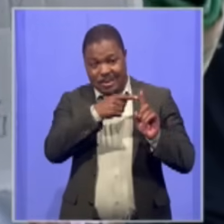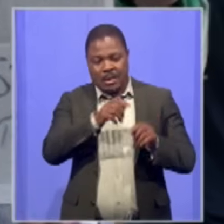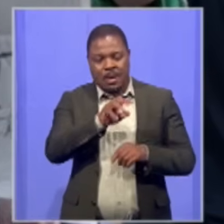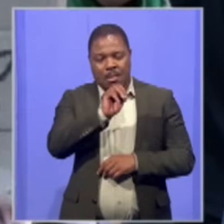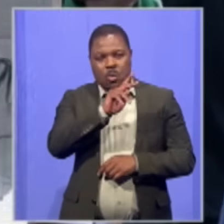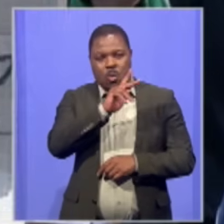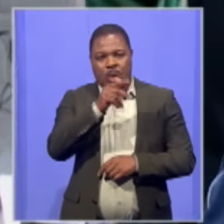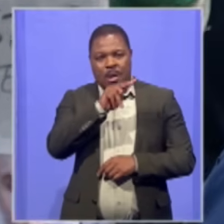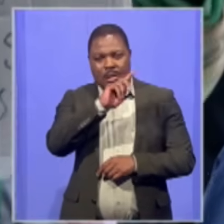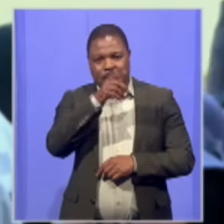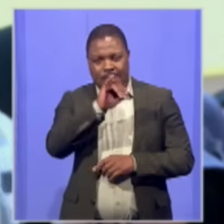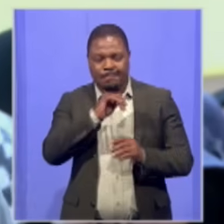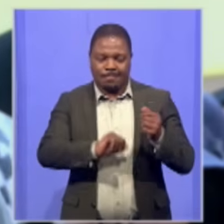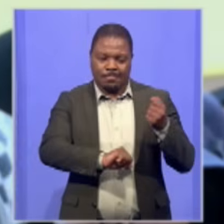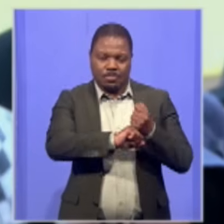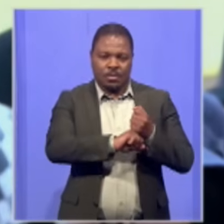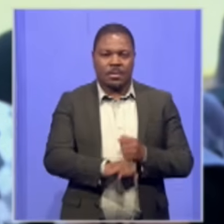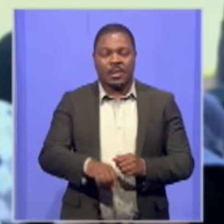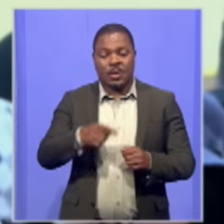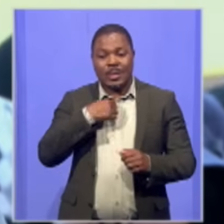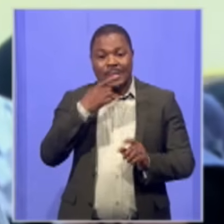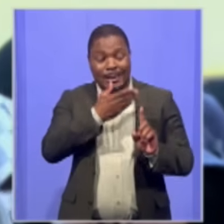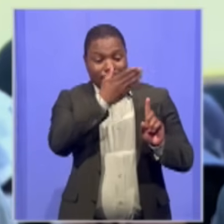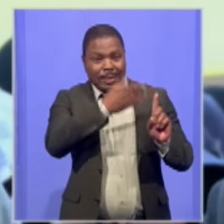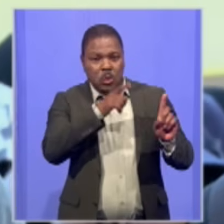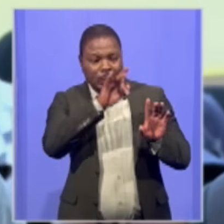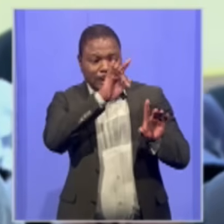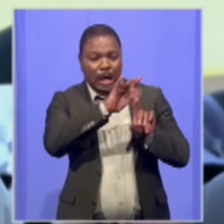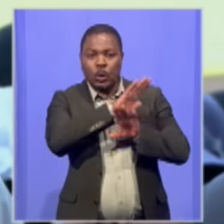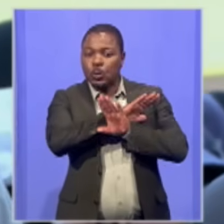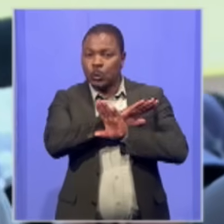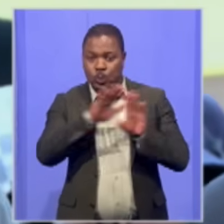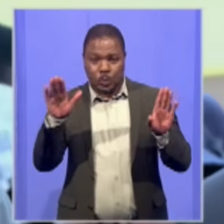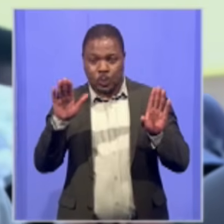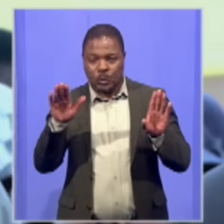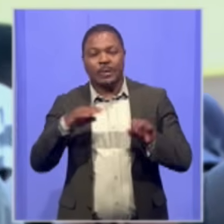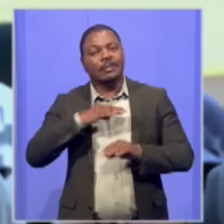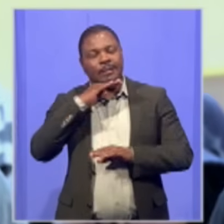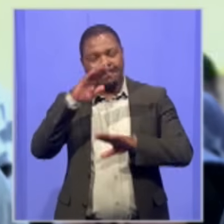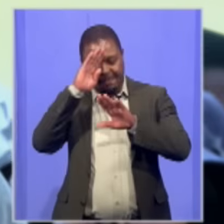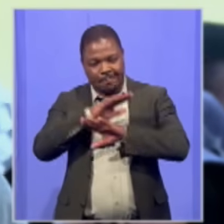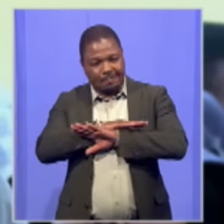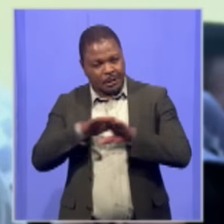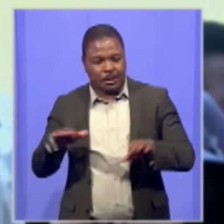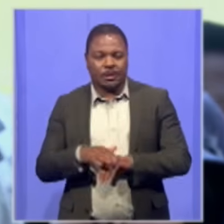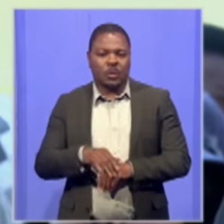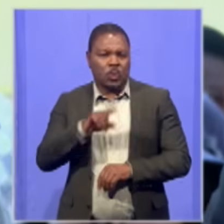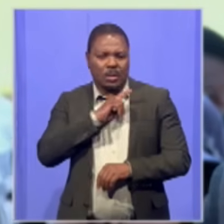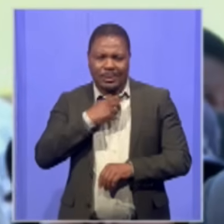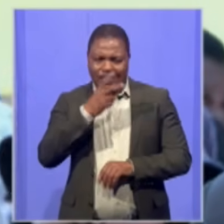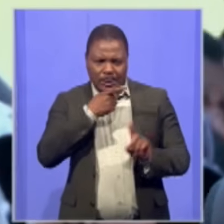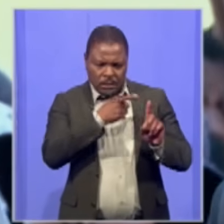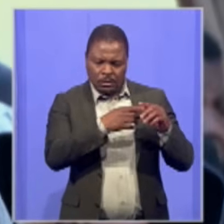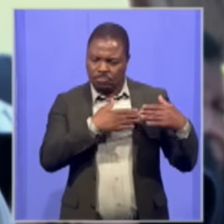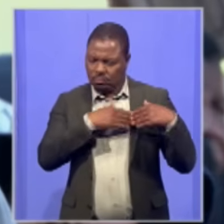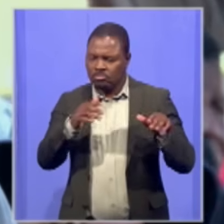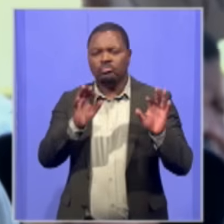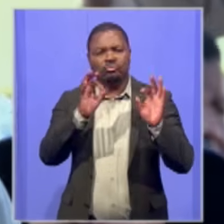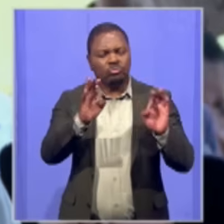We are saying enough is enough and hands off Nhlanhla Mkhwanazi because what he's doing we think is right and we see that is the right thing to